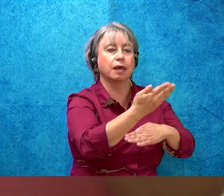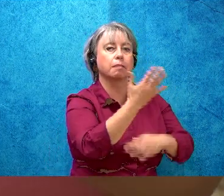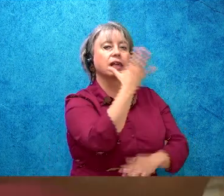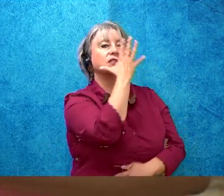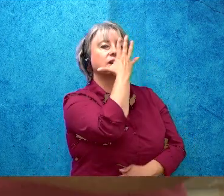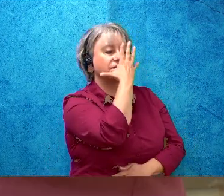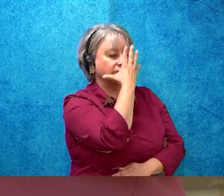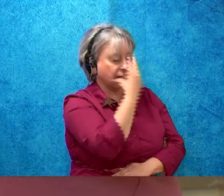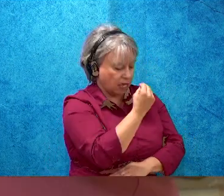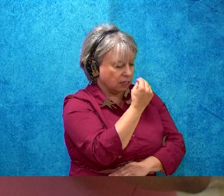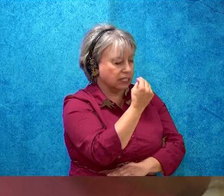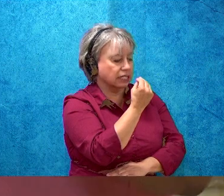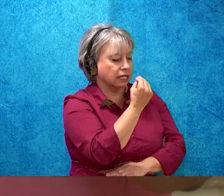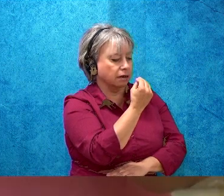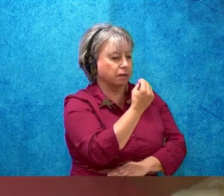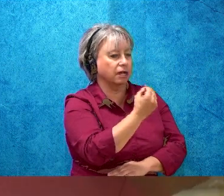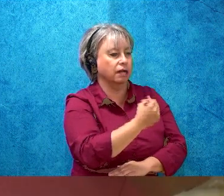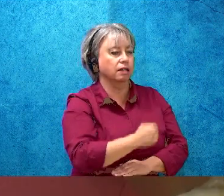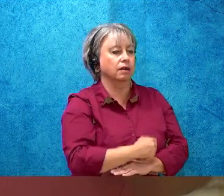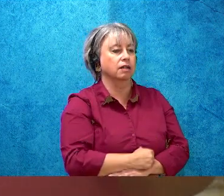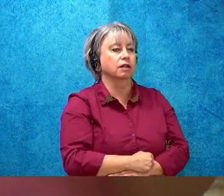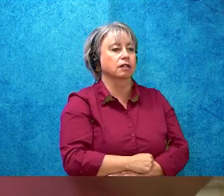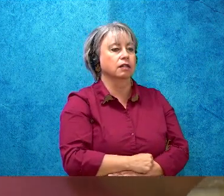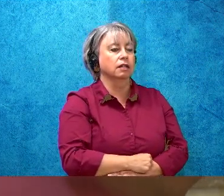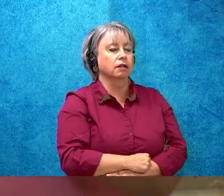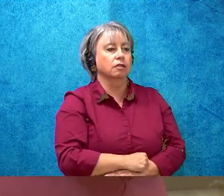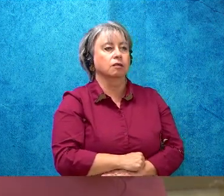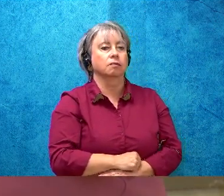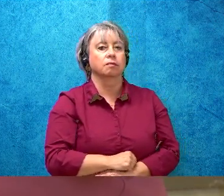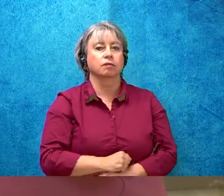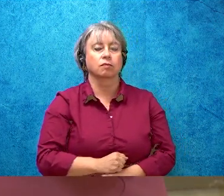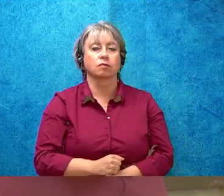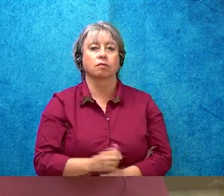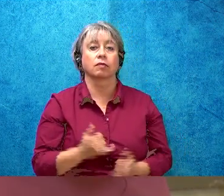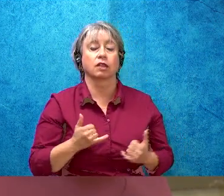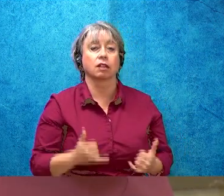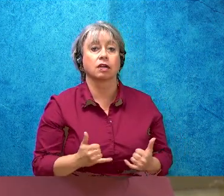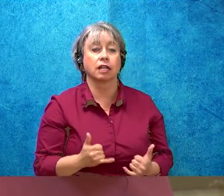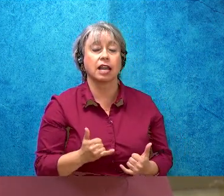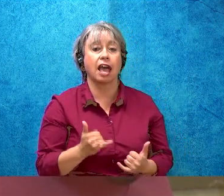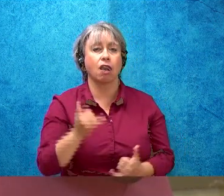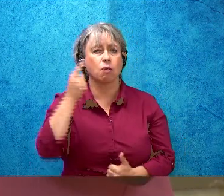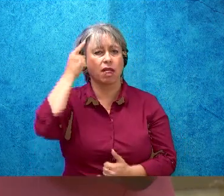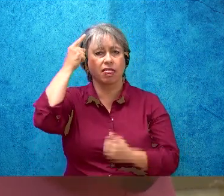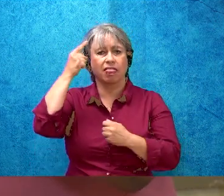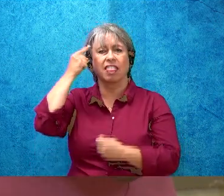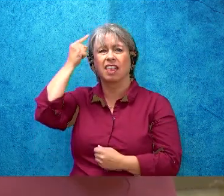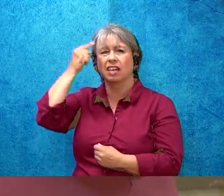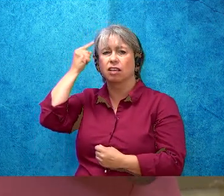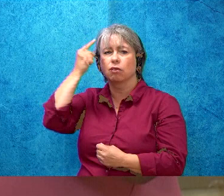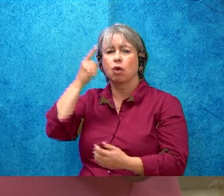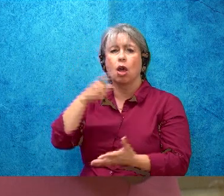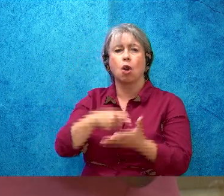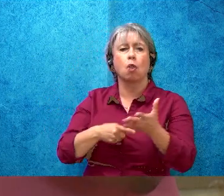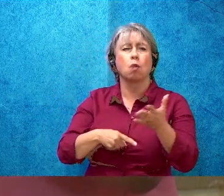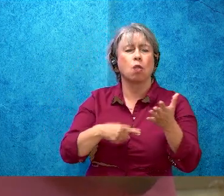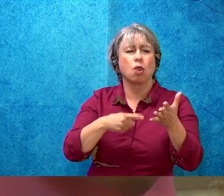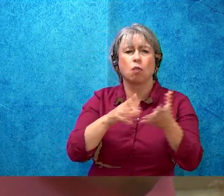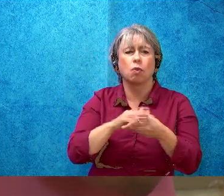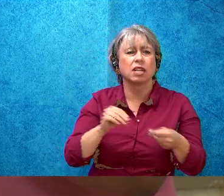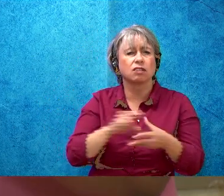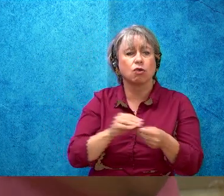asleep. And so one of those deep sleeps. So right there, I want you to think, what stories do you already